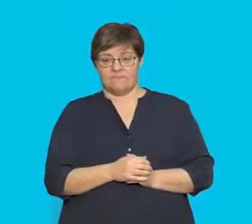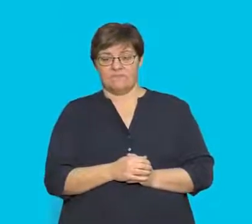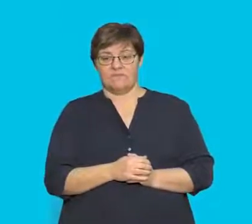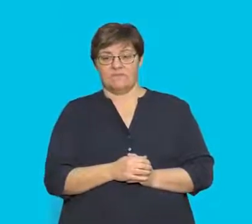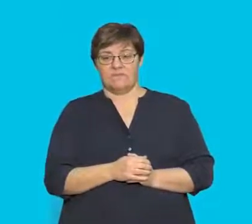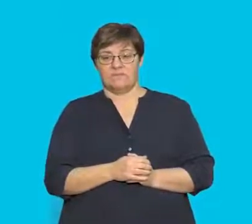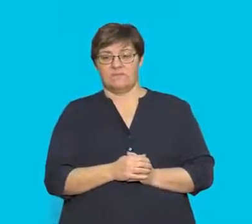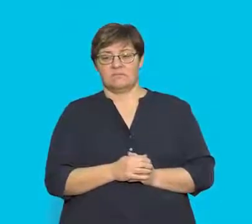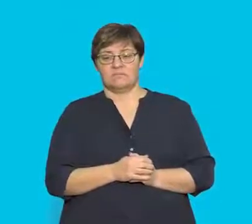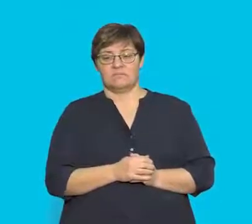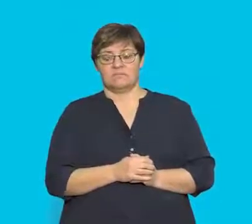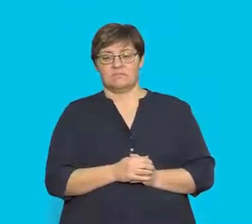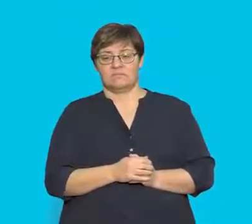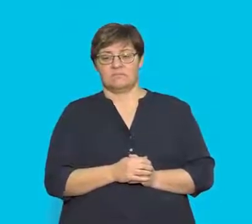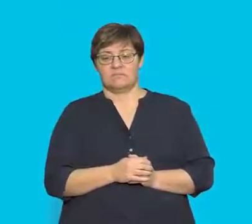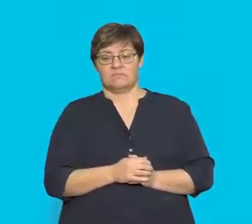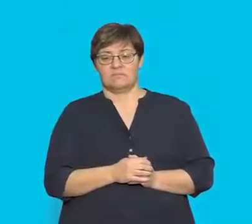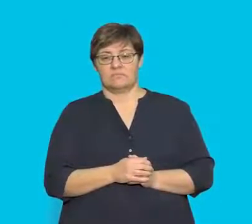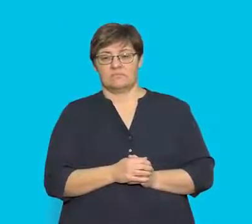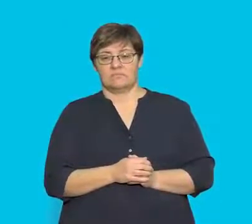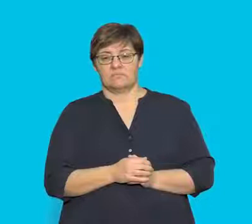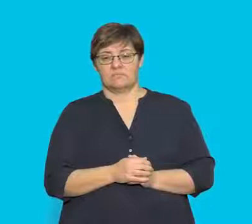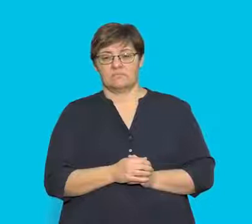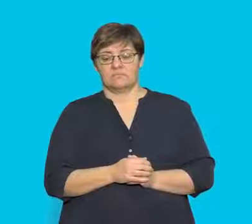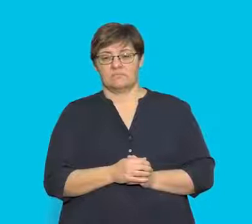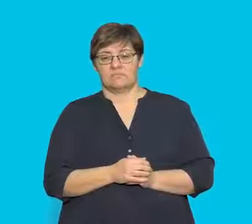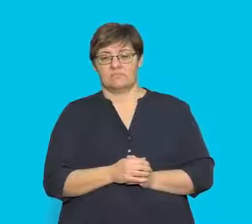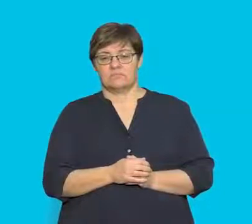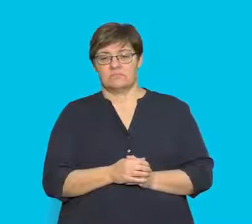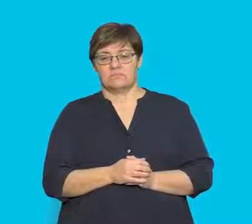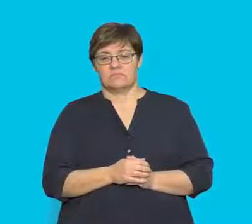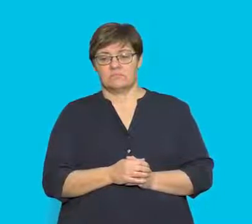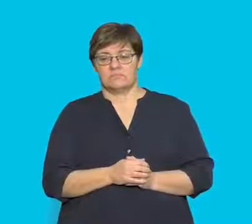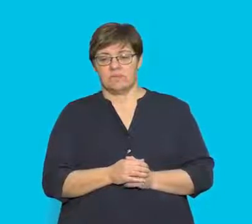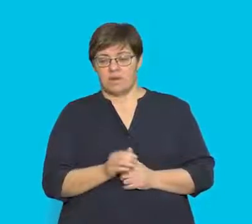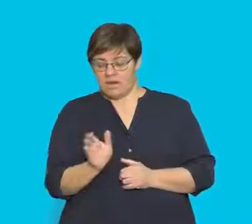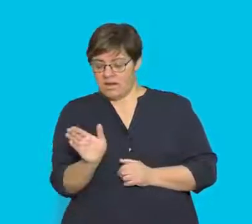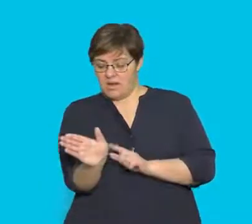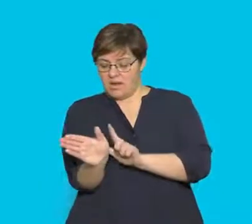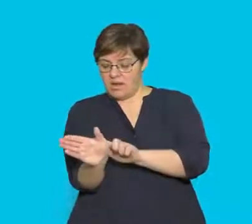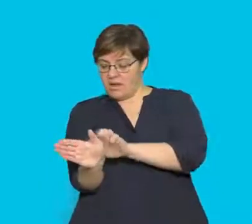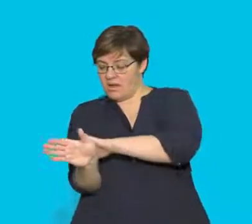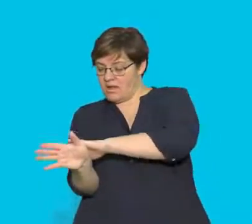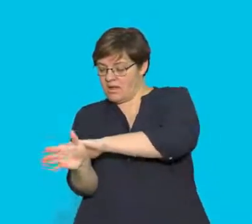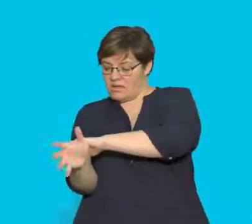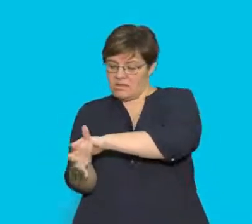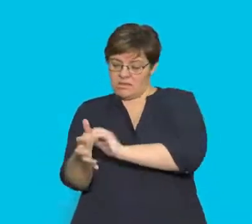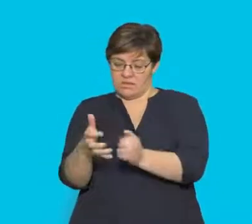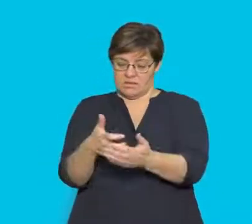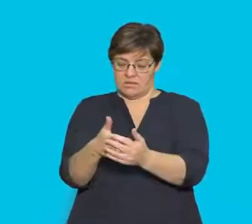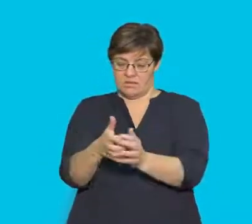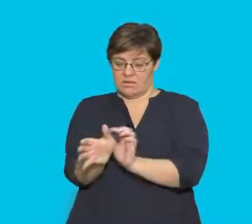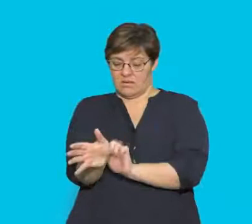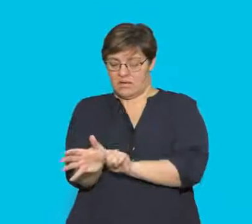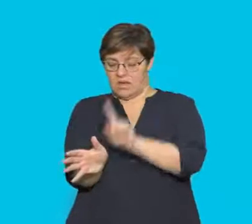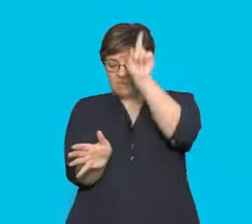can see, that these little compass needles are pointing in an anti-clockwise direction, just as